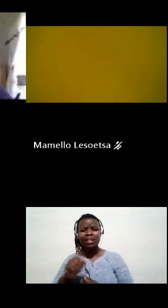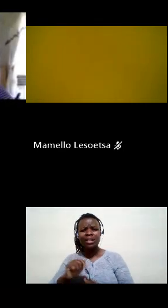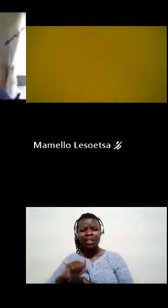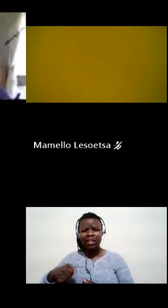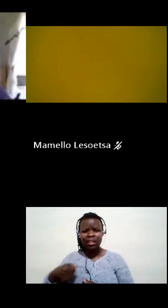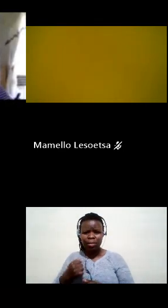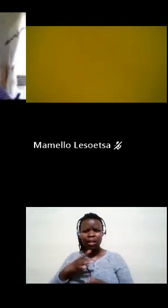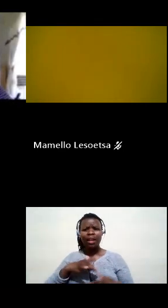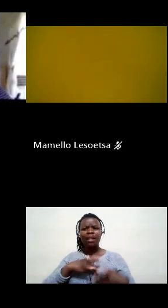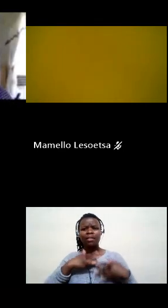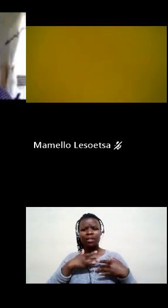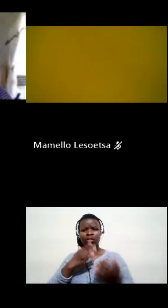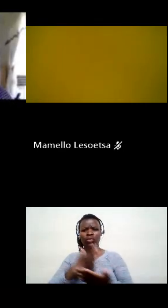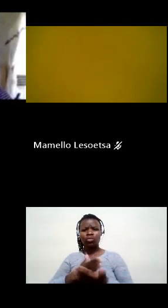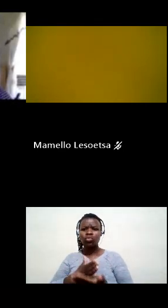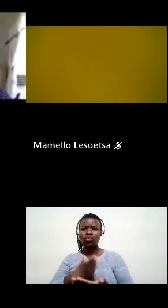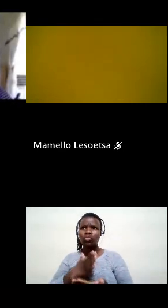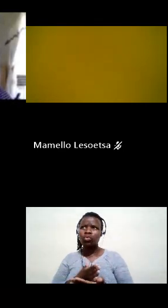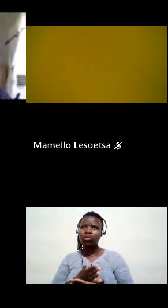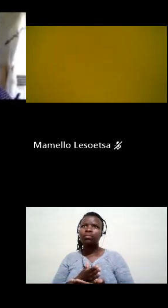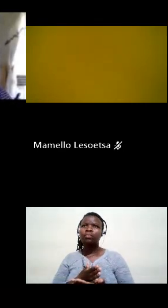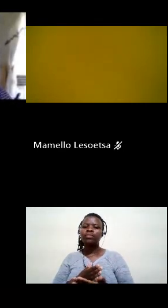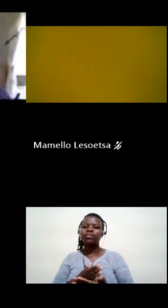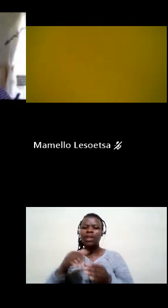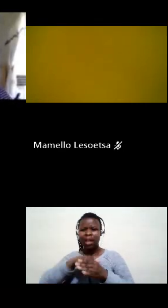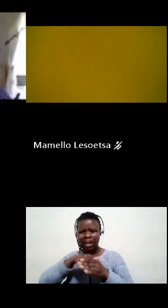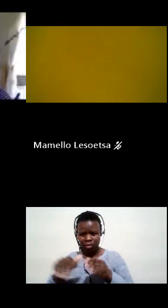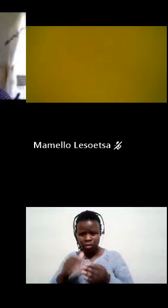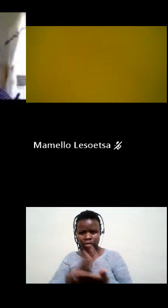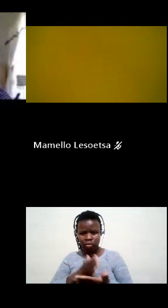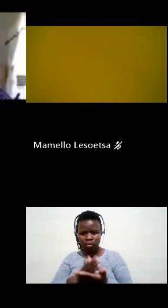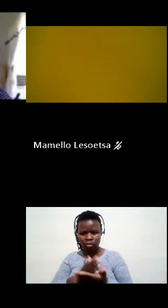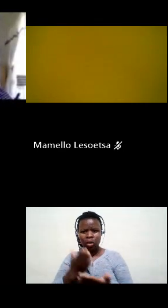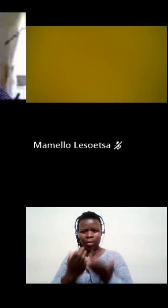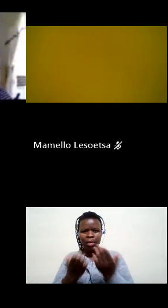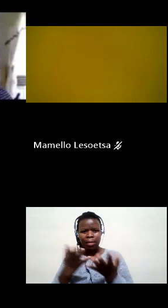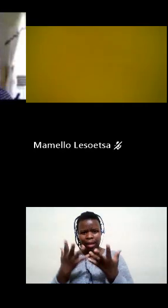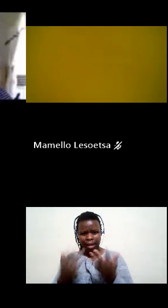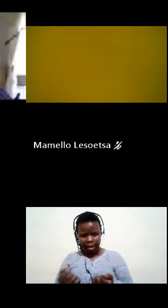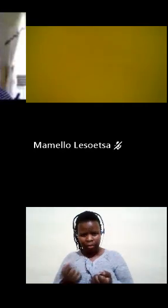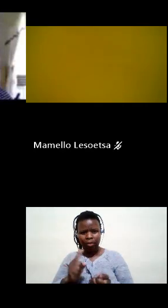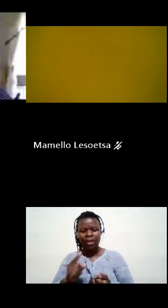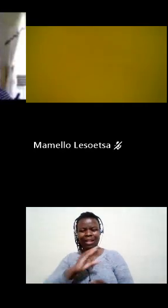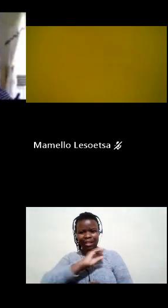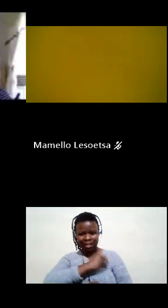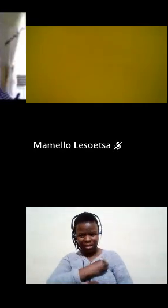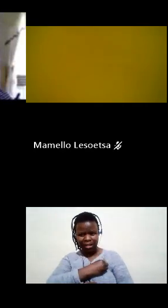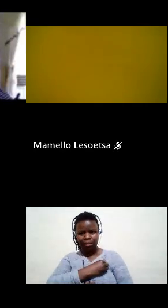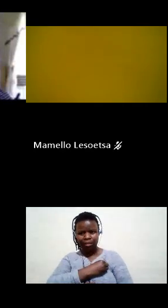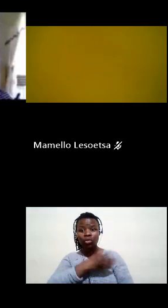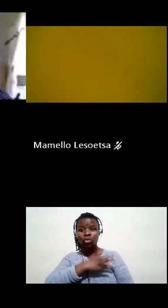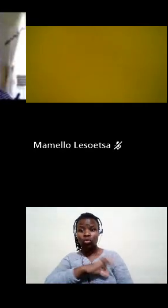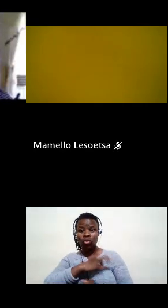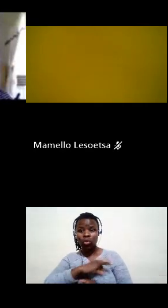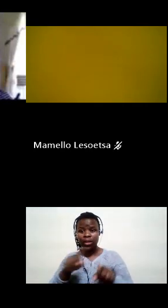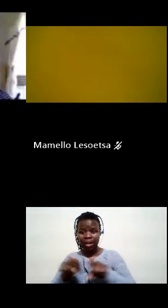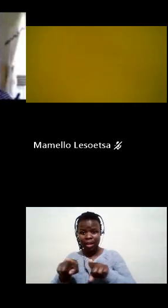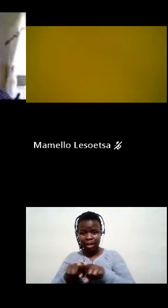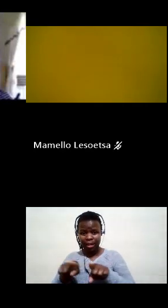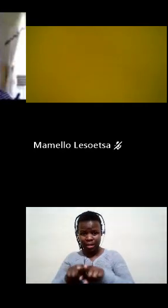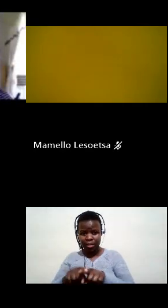he has a disabled daughter as well. So it just shows when people are exposed and aware, they do want to help and they become more